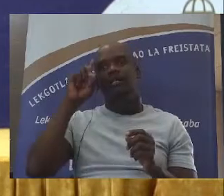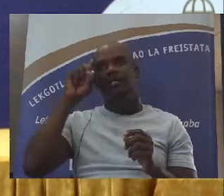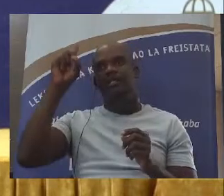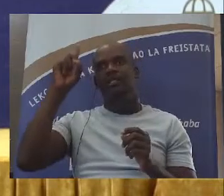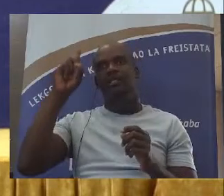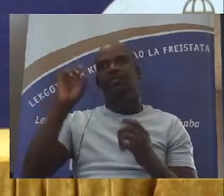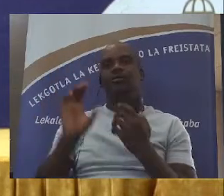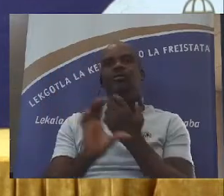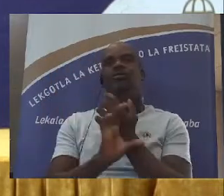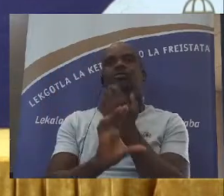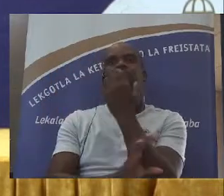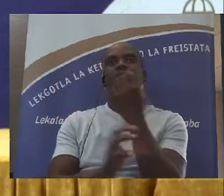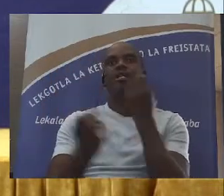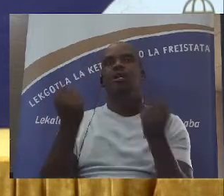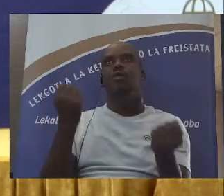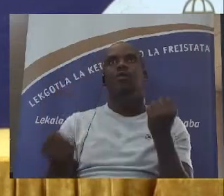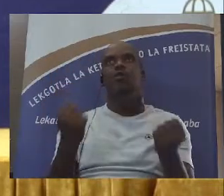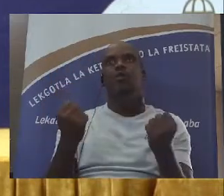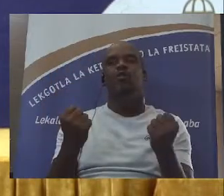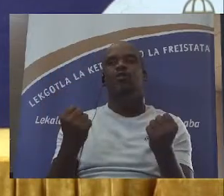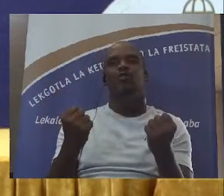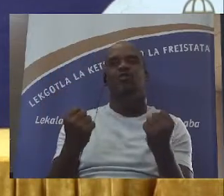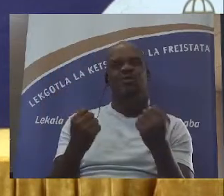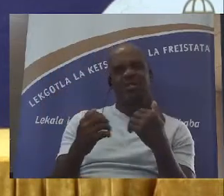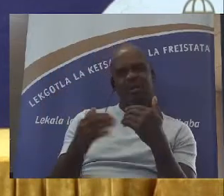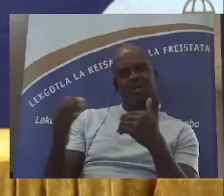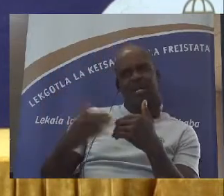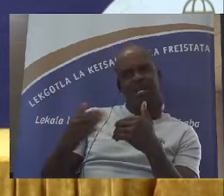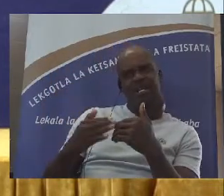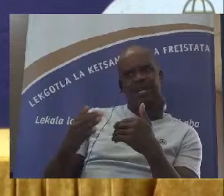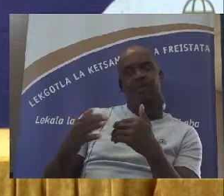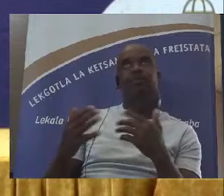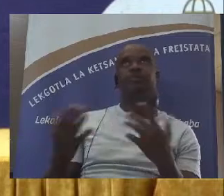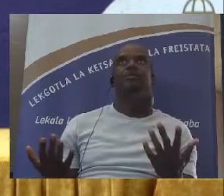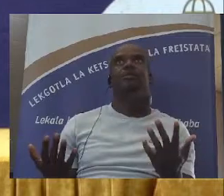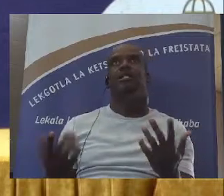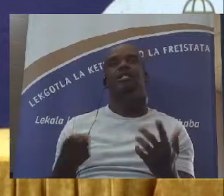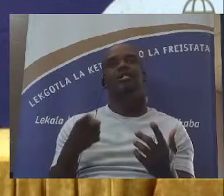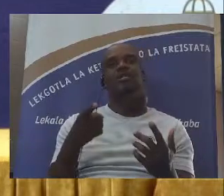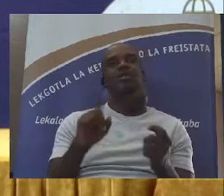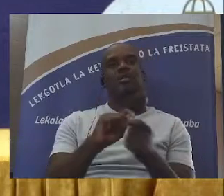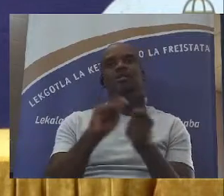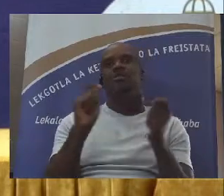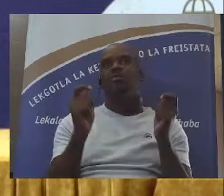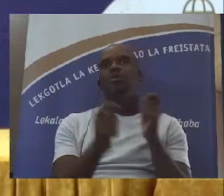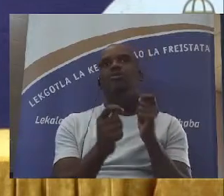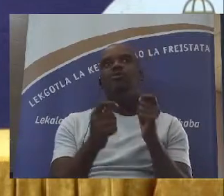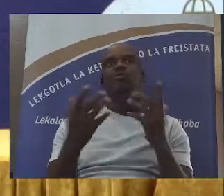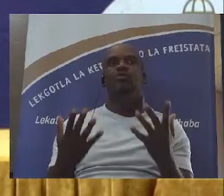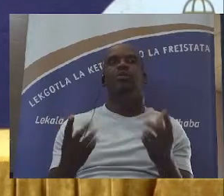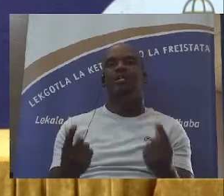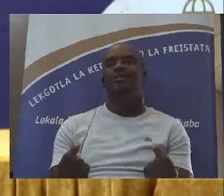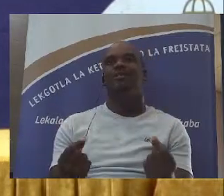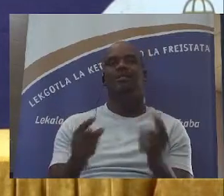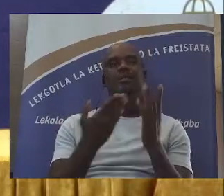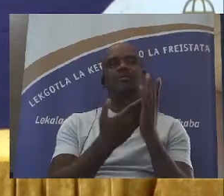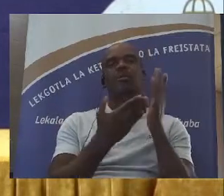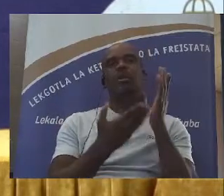And so that is just a technical amendment. So those are the amendments to the Act. The Act was